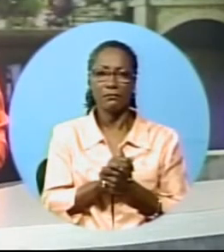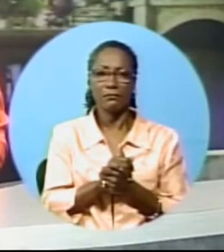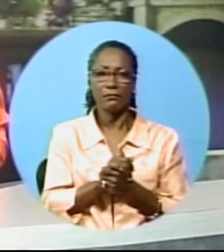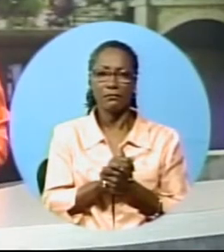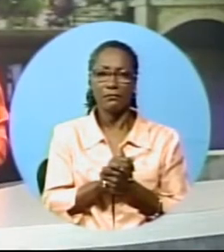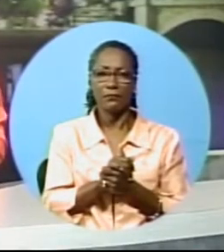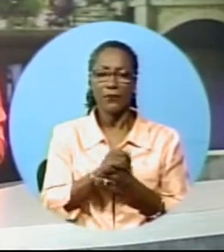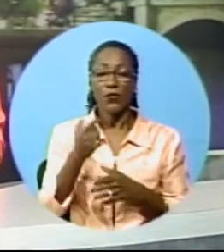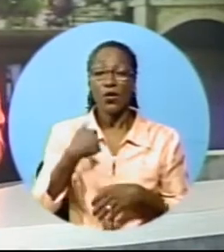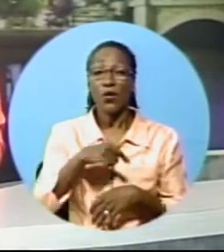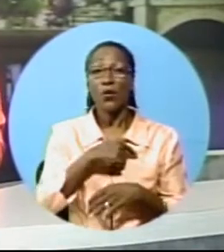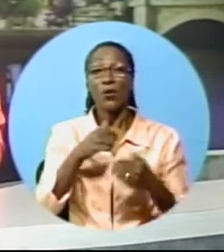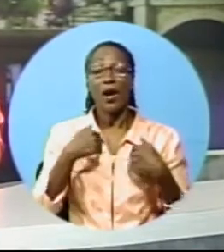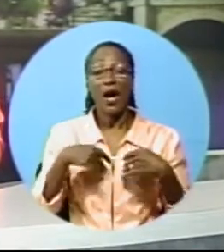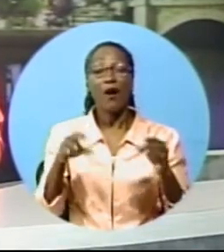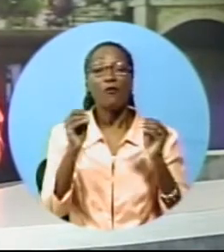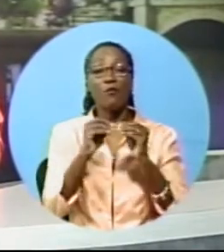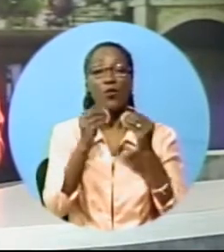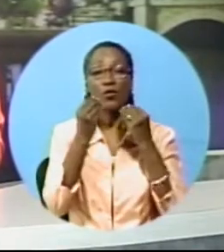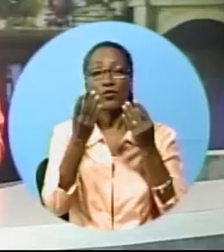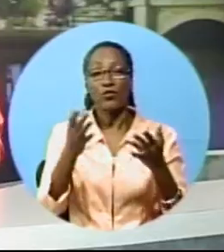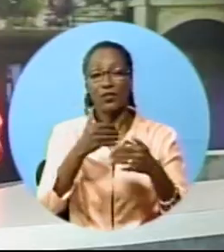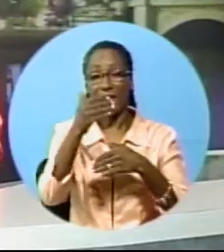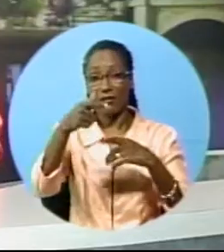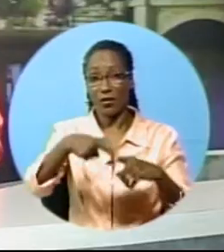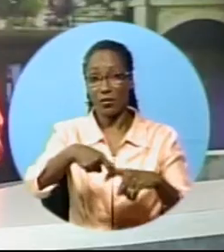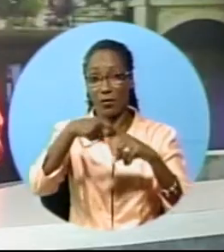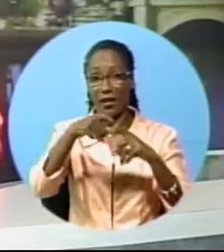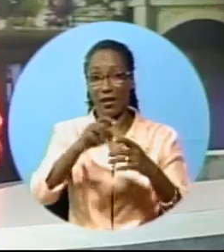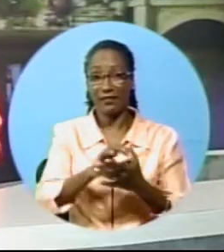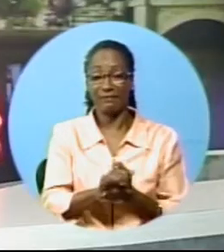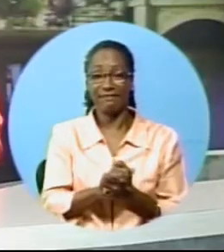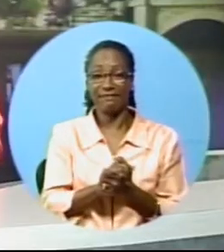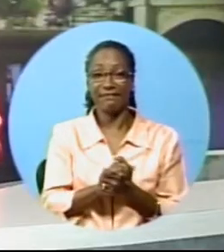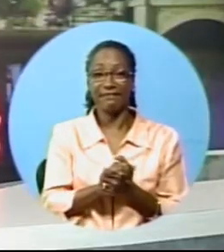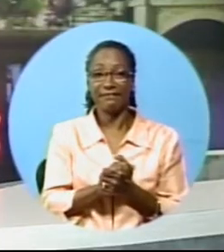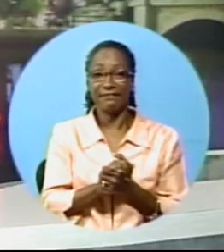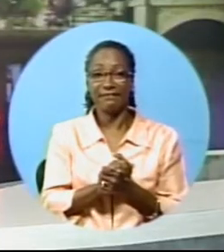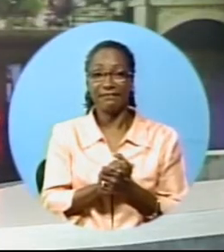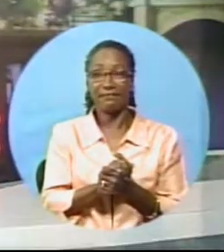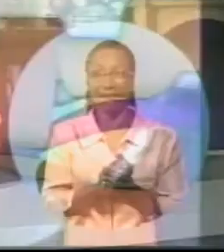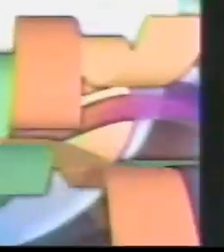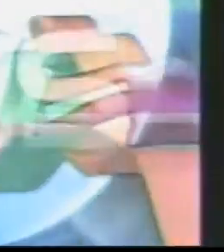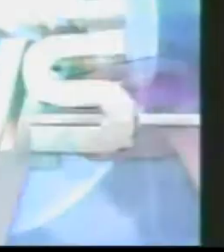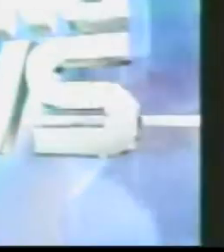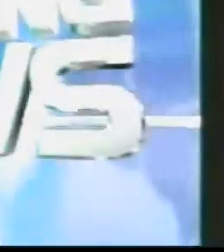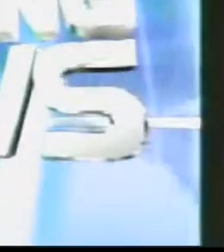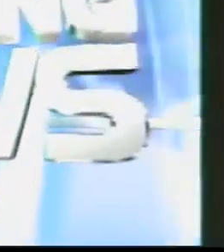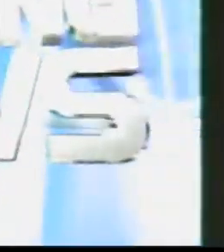charges. Well, we'll have more news just after this break. Stay with us.